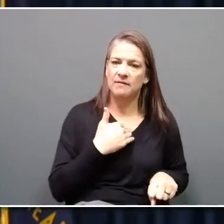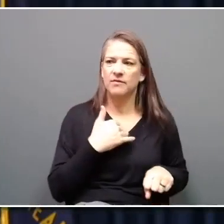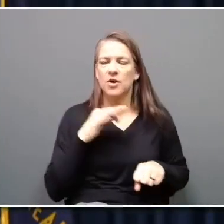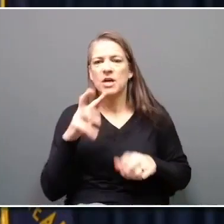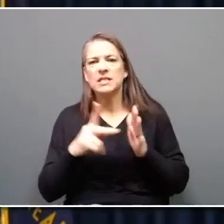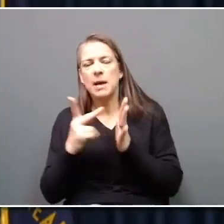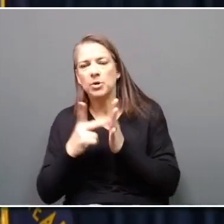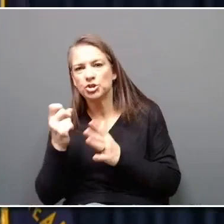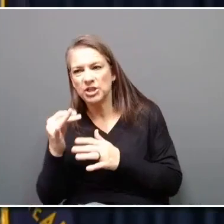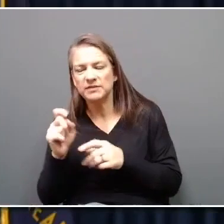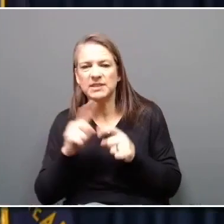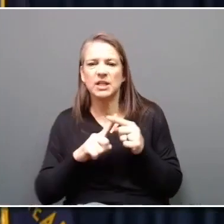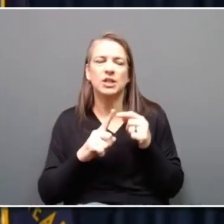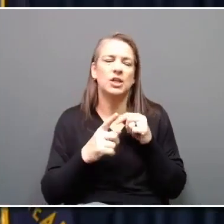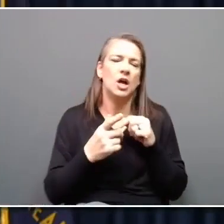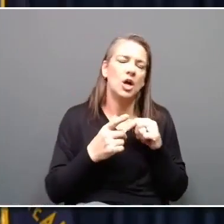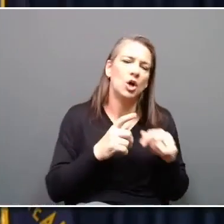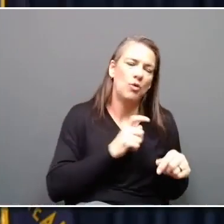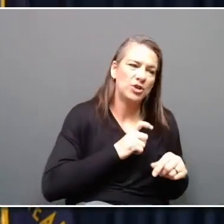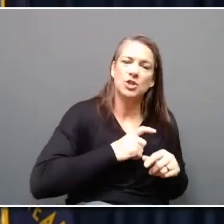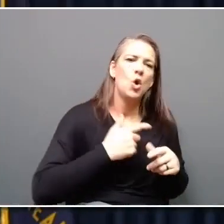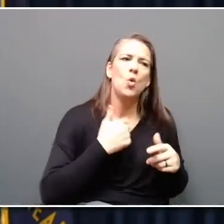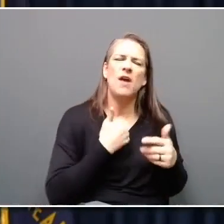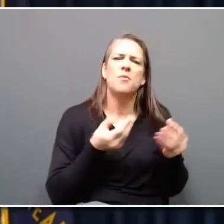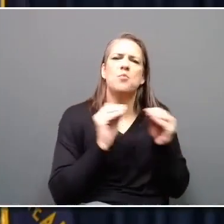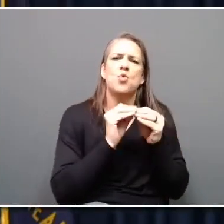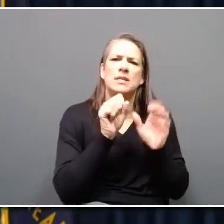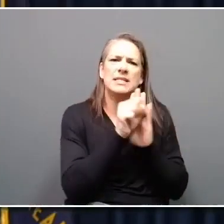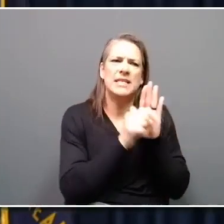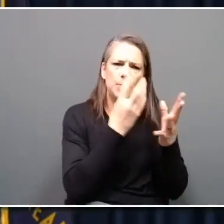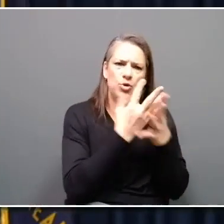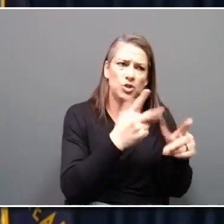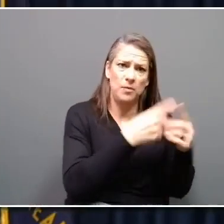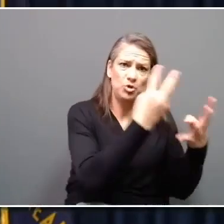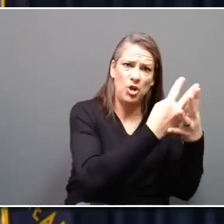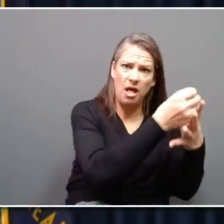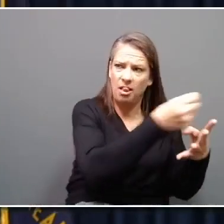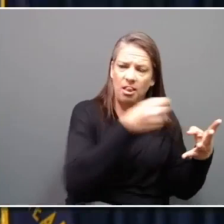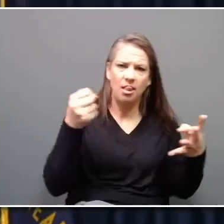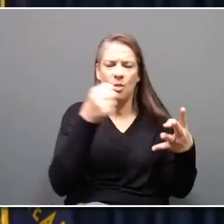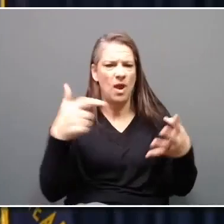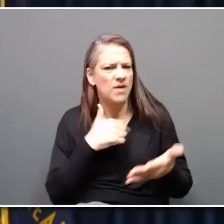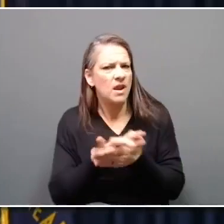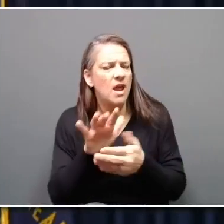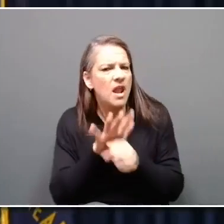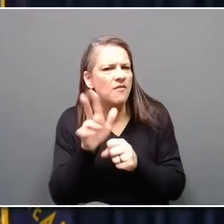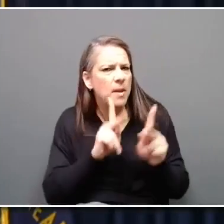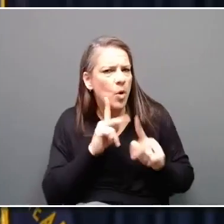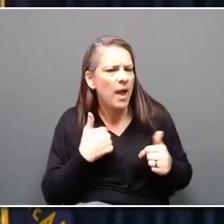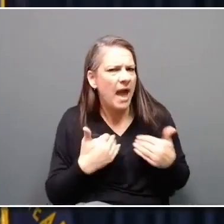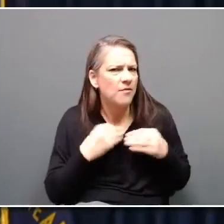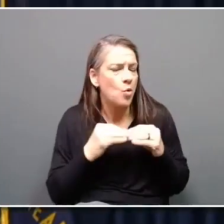corrections. We are getting to a point where we were able to take more state prisoners from jails because we finally had enough people. This stops any and